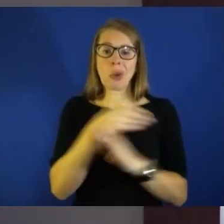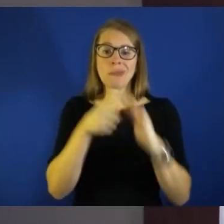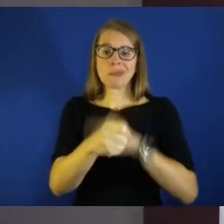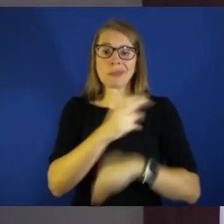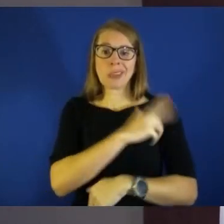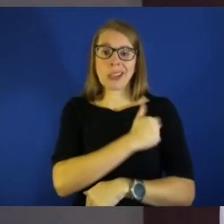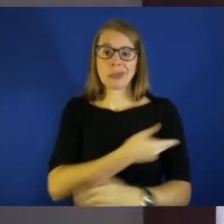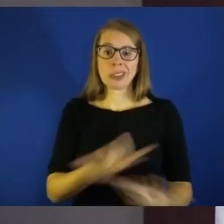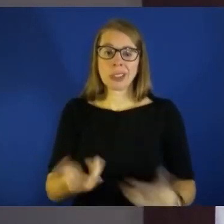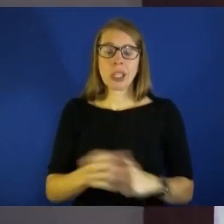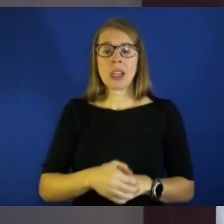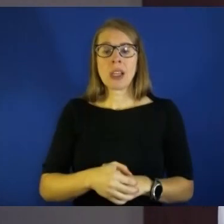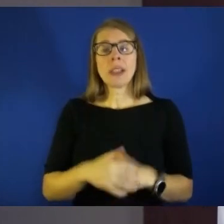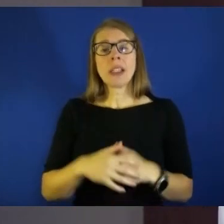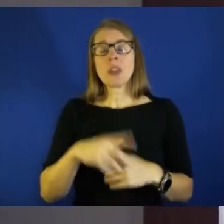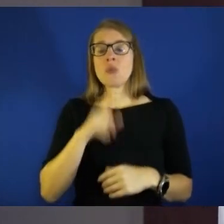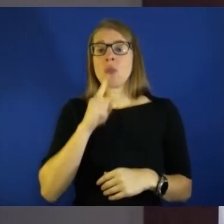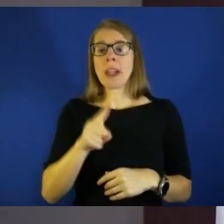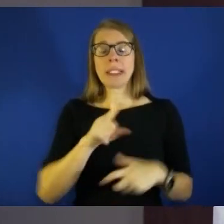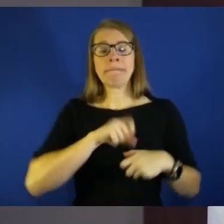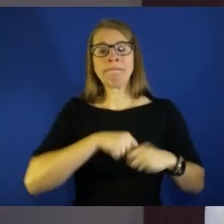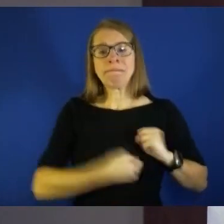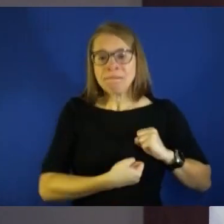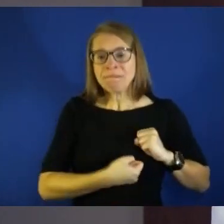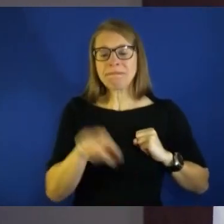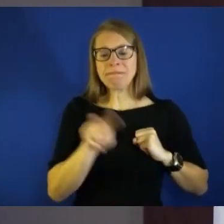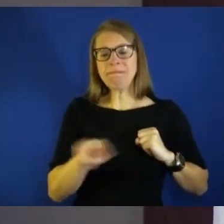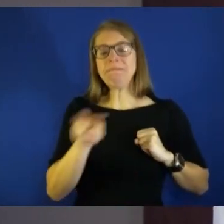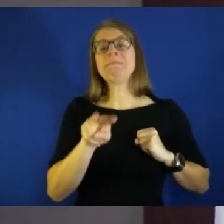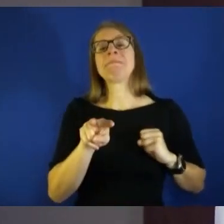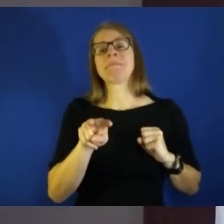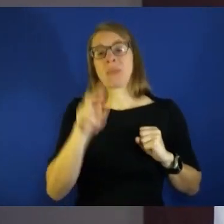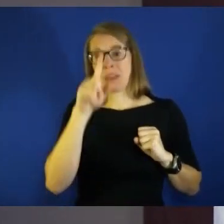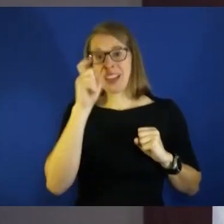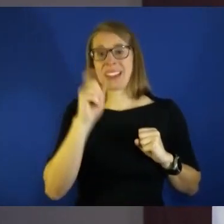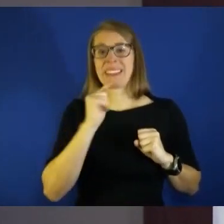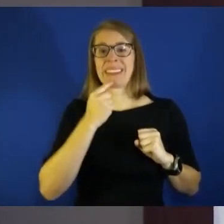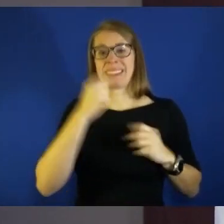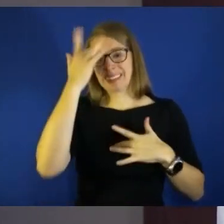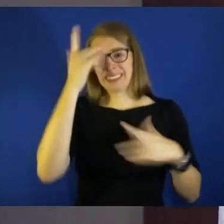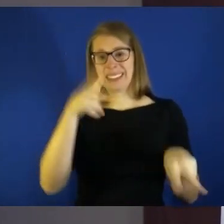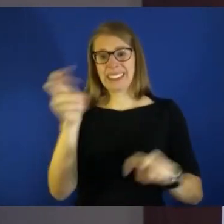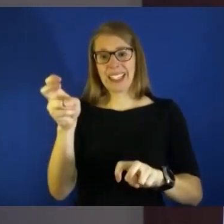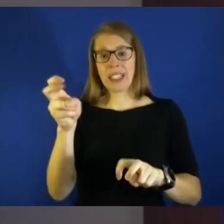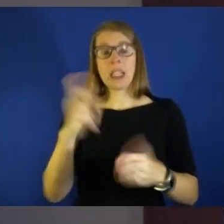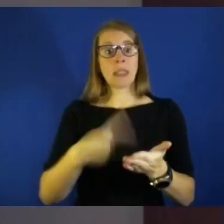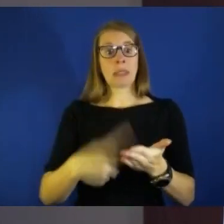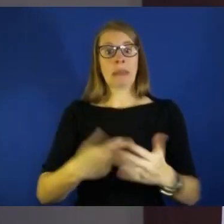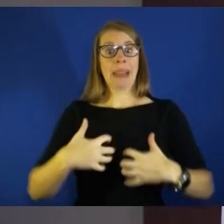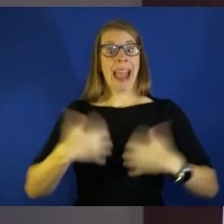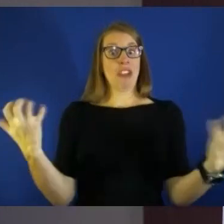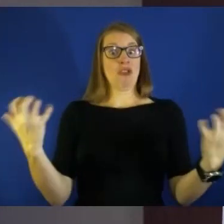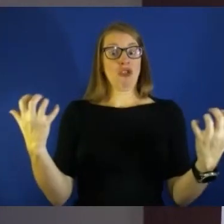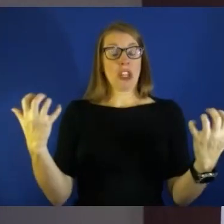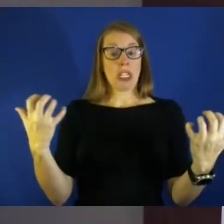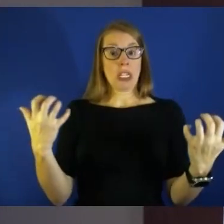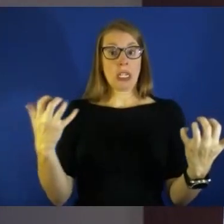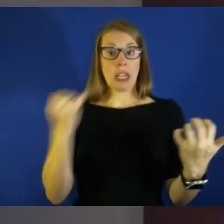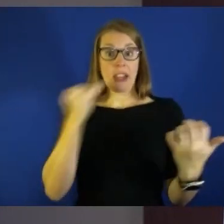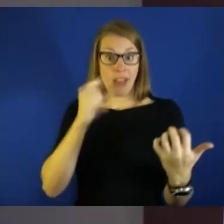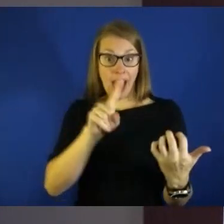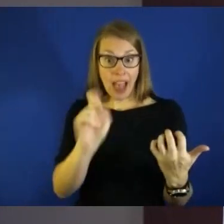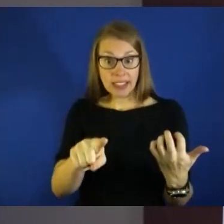sick. It makes you feel just awful. Sometimes you get a very angry response to that question, and that's a different animal.